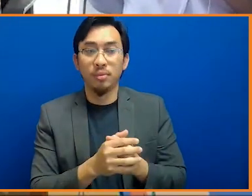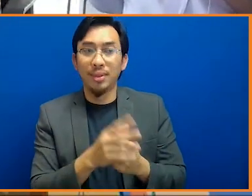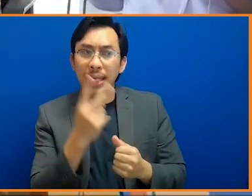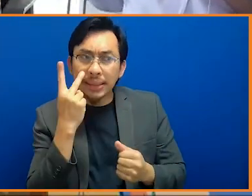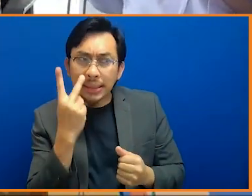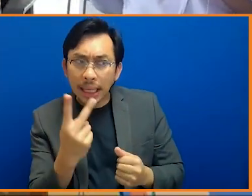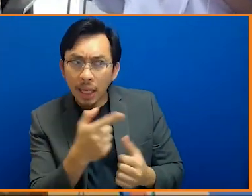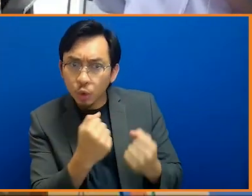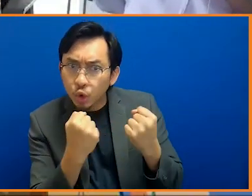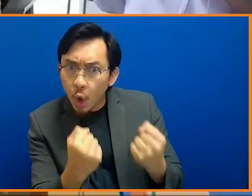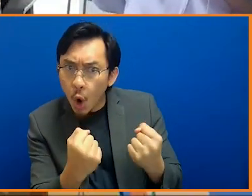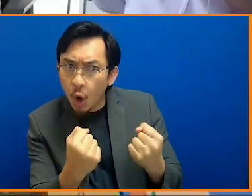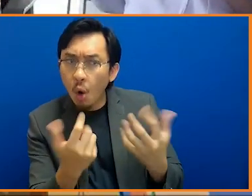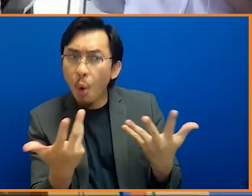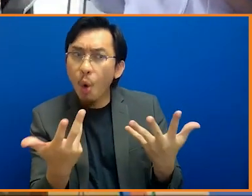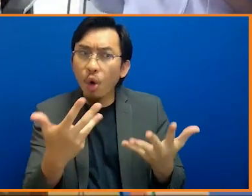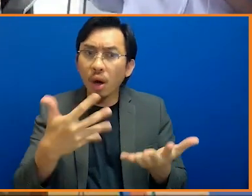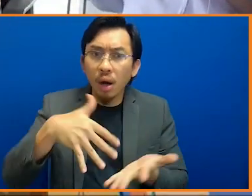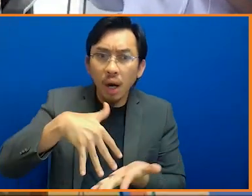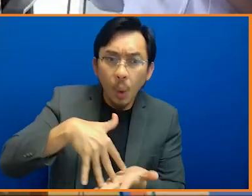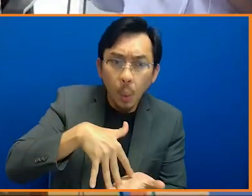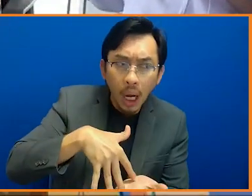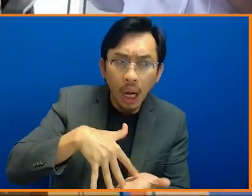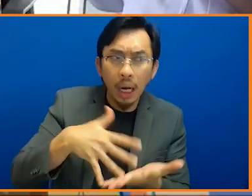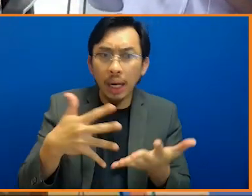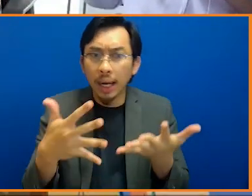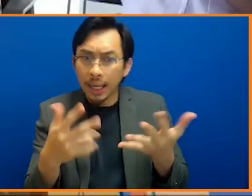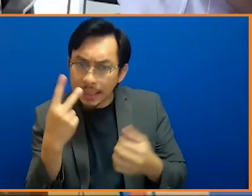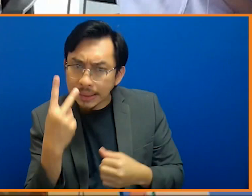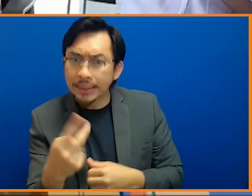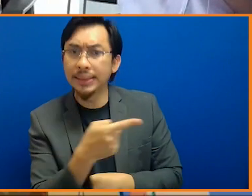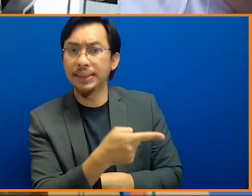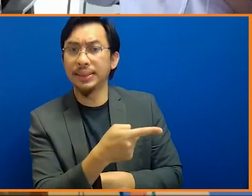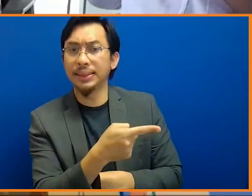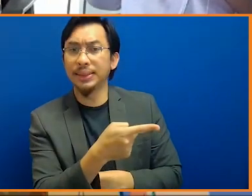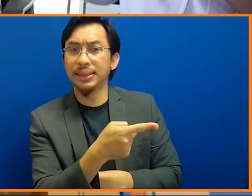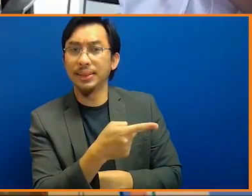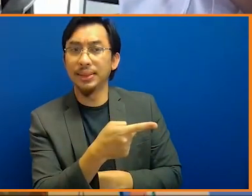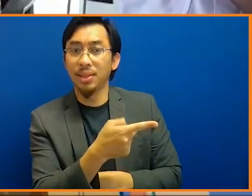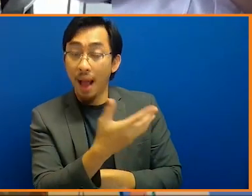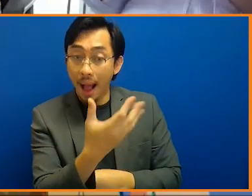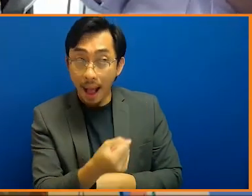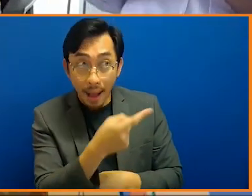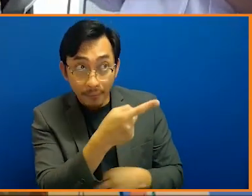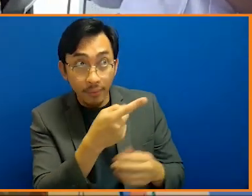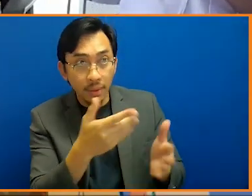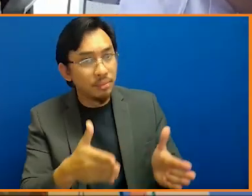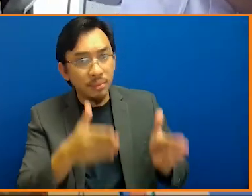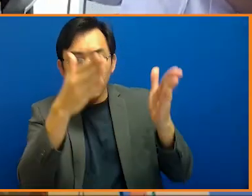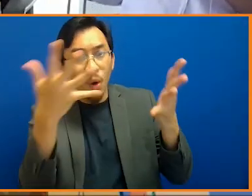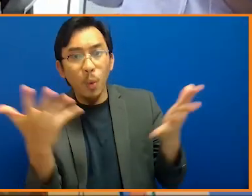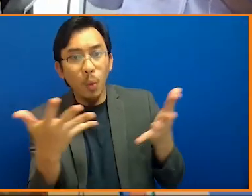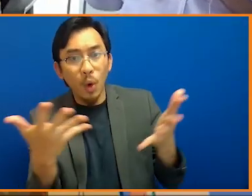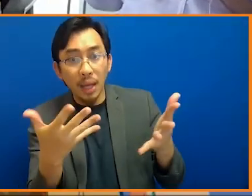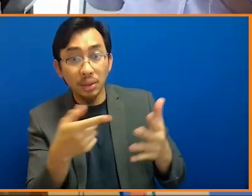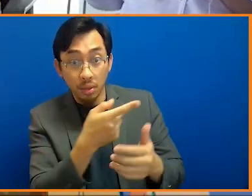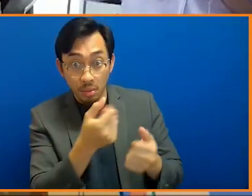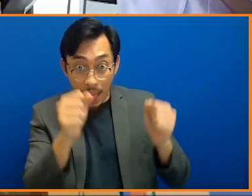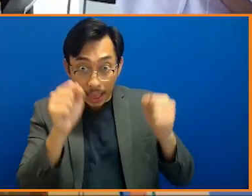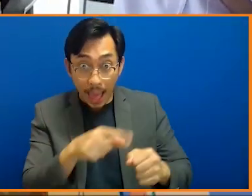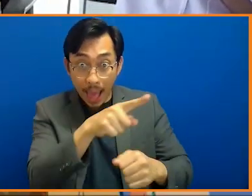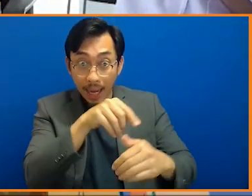to ensure the strength of the building itself, and also to check the facility in the building if that can